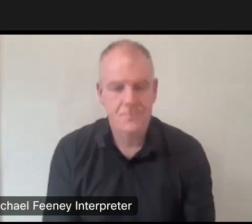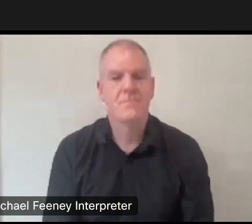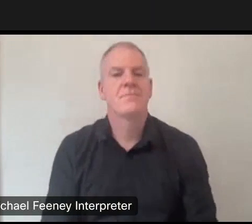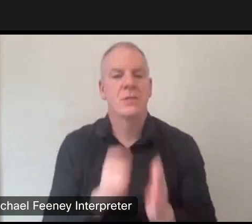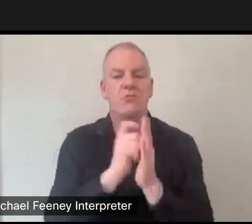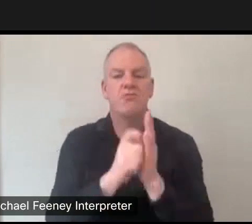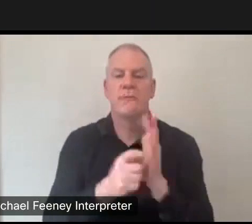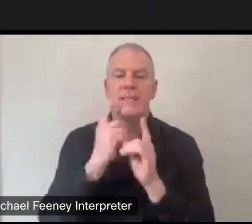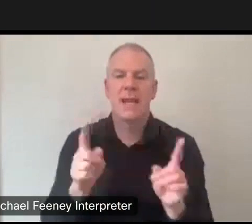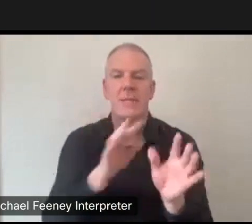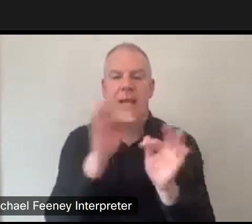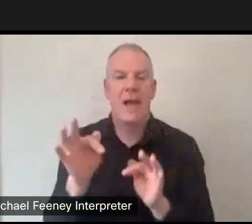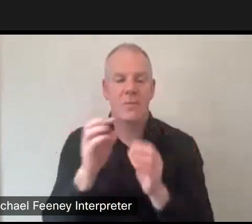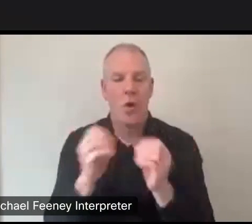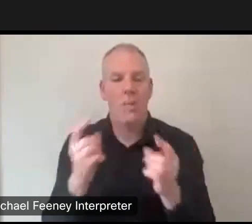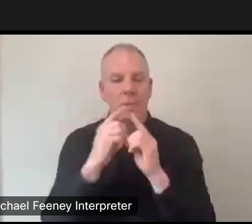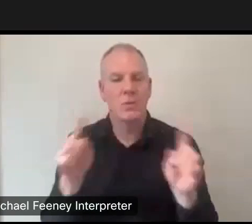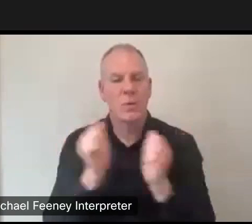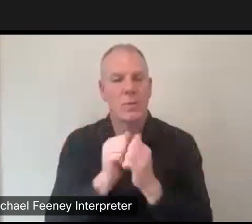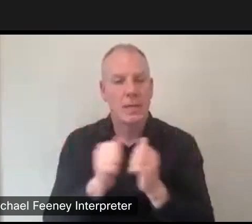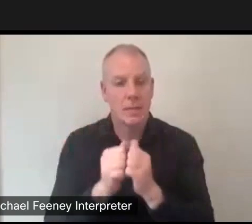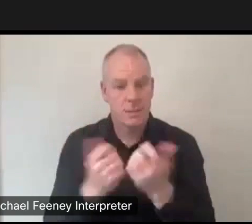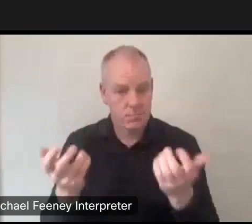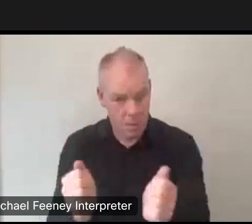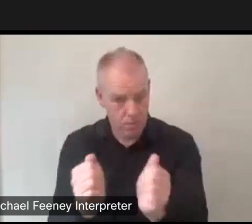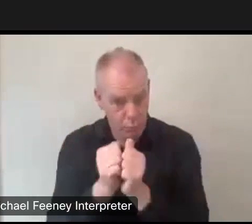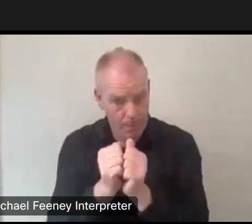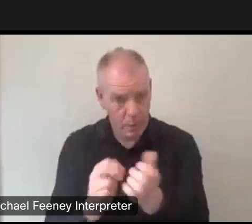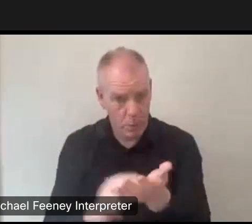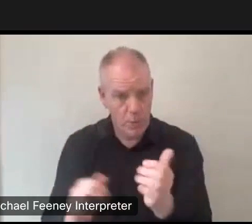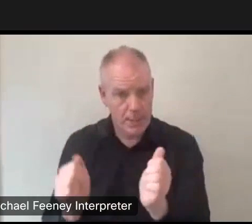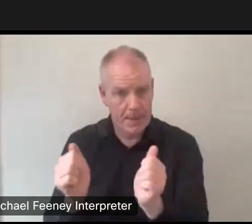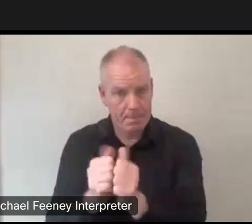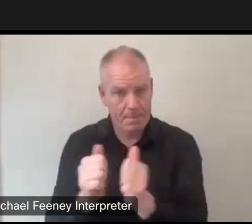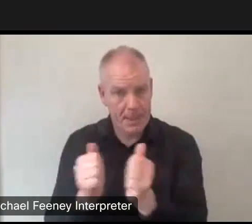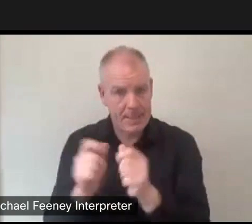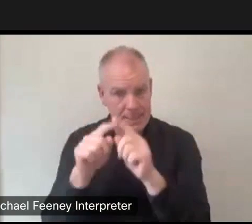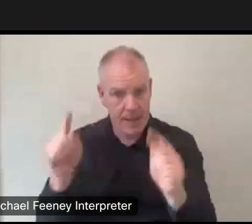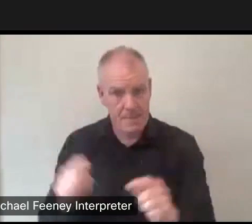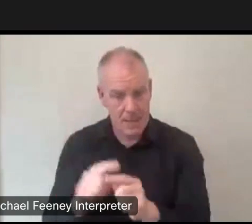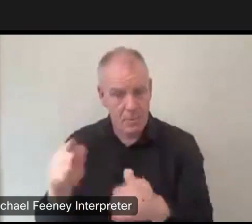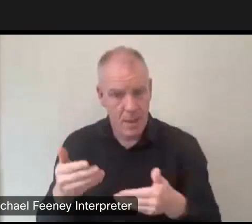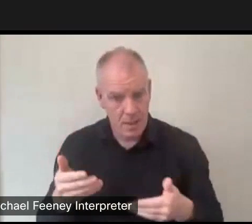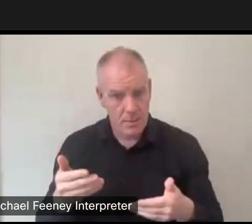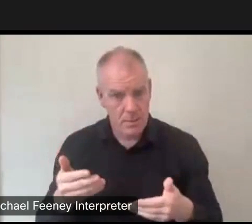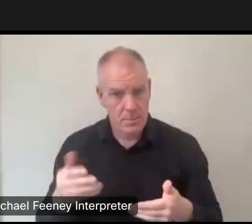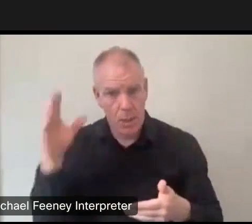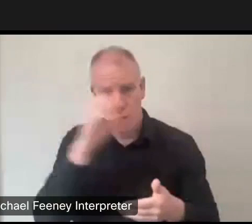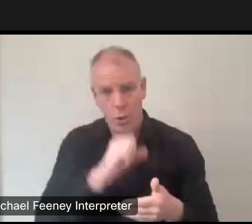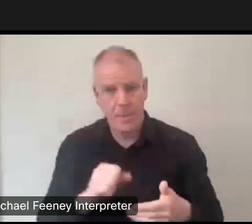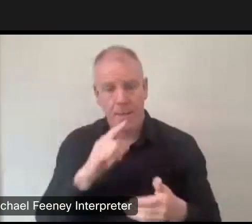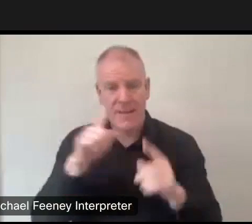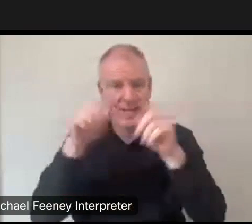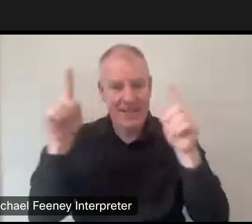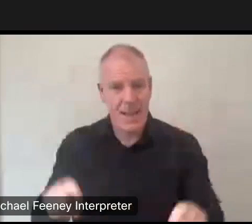disclosure meeting, there's a question: is it appropriate to use the meeting template provided? So I'm presuming that means sending the